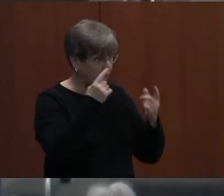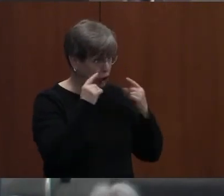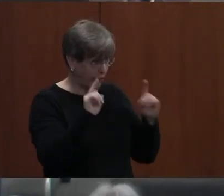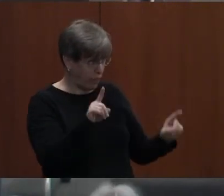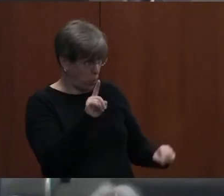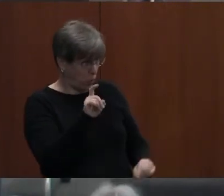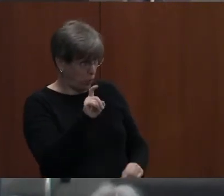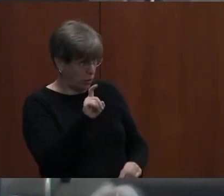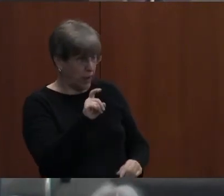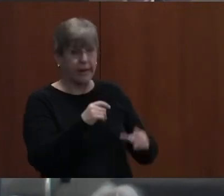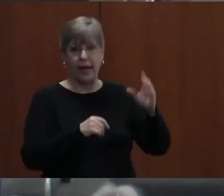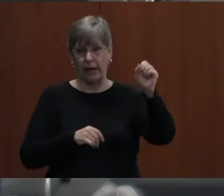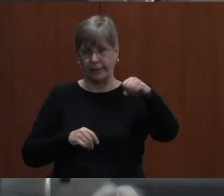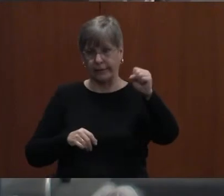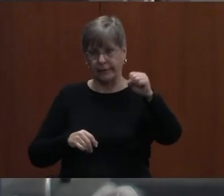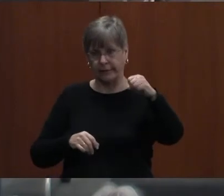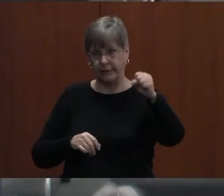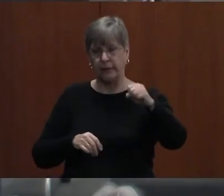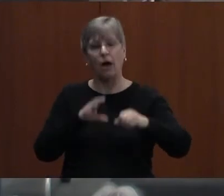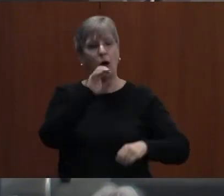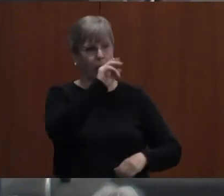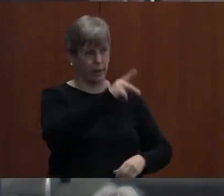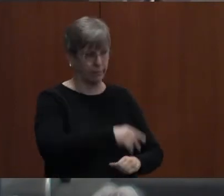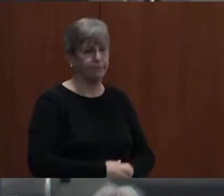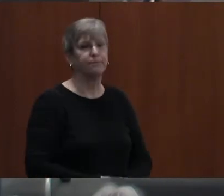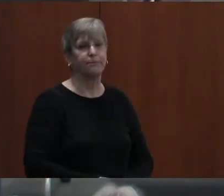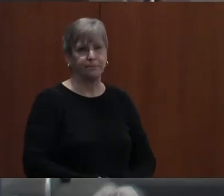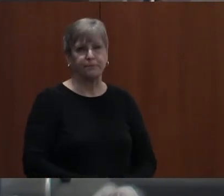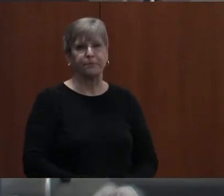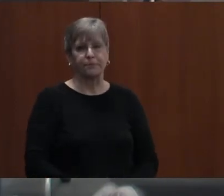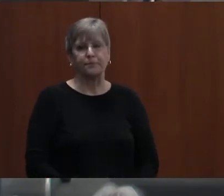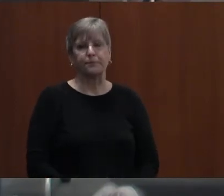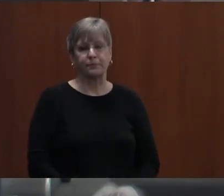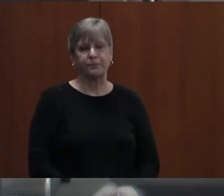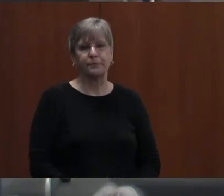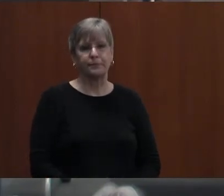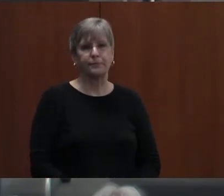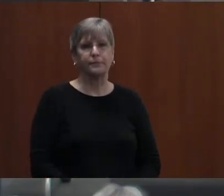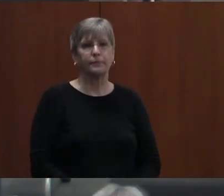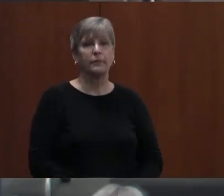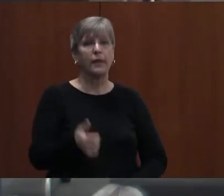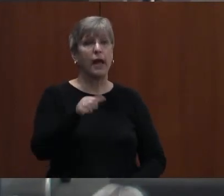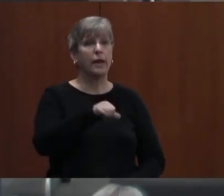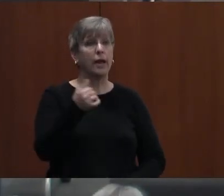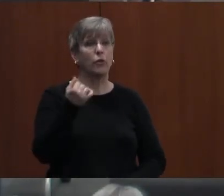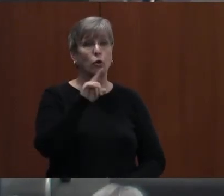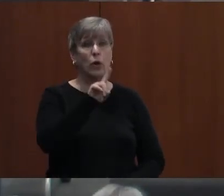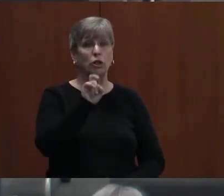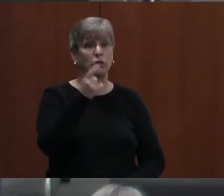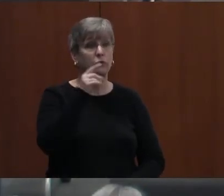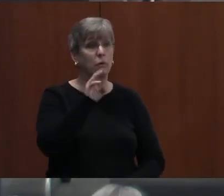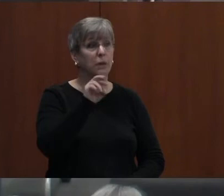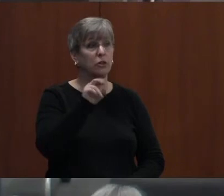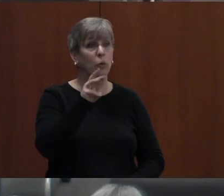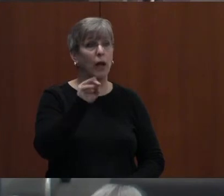achievable by 2023? Yes. Okay. Yes. Any other questions?